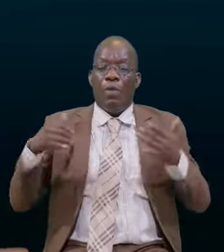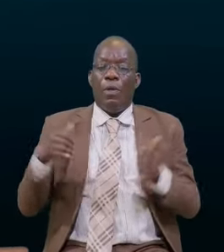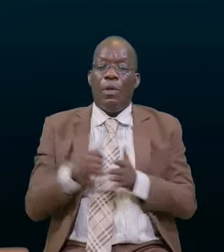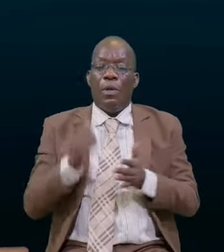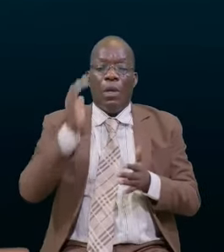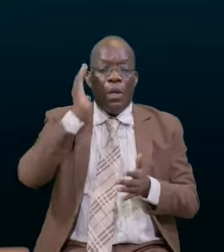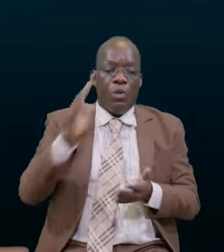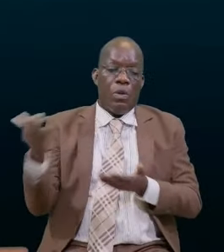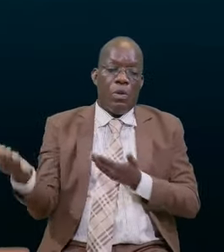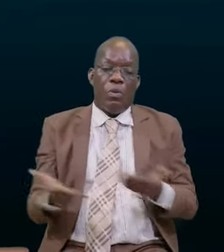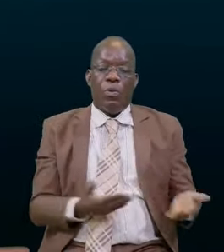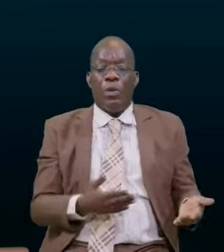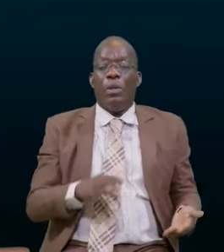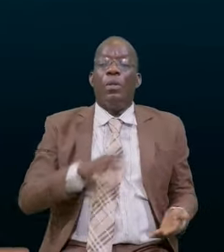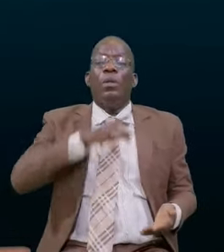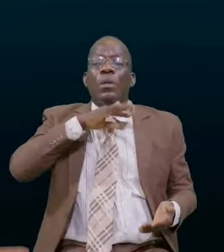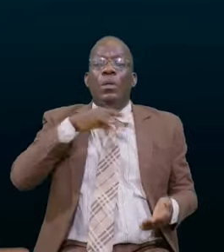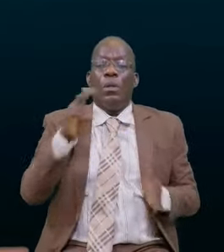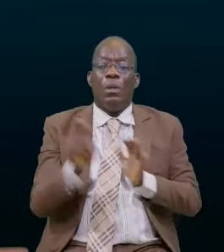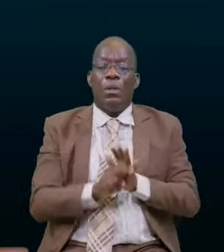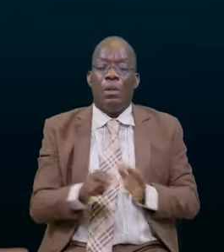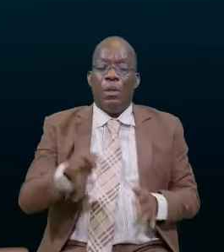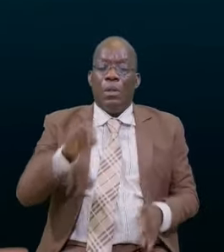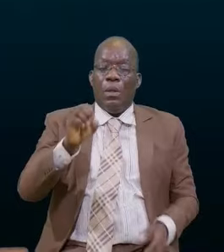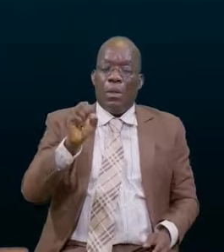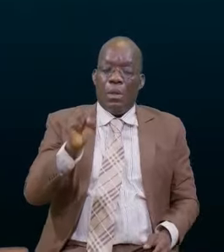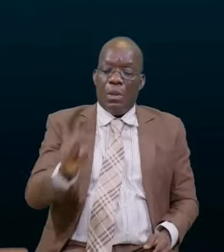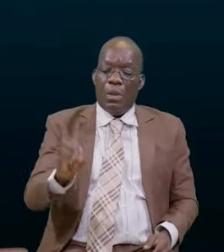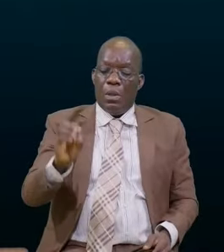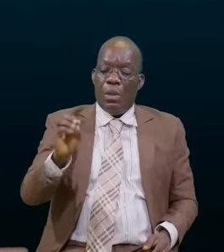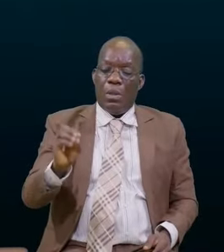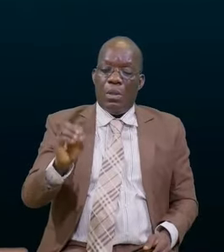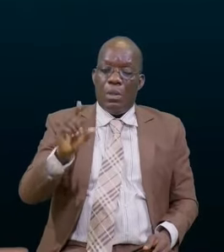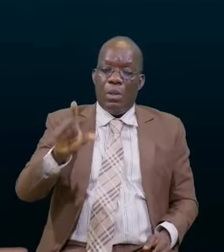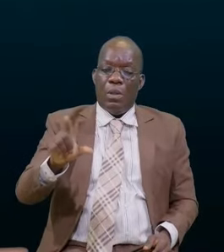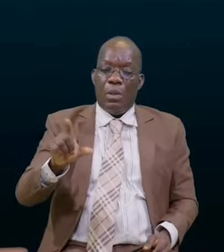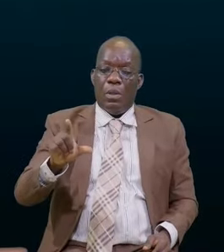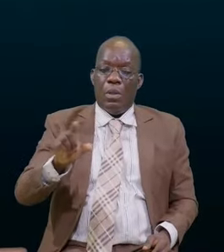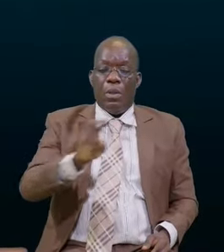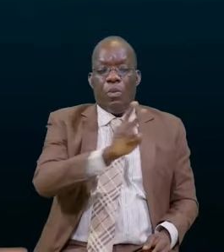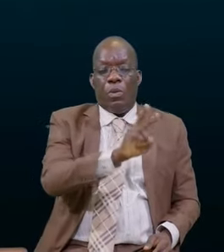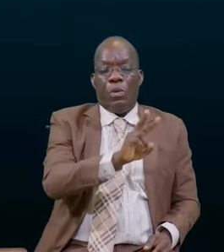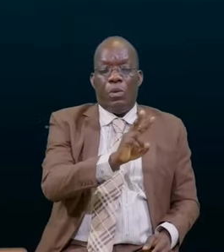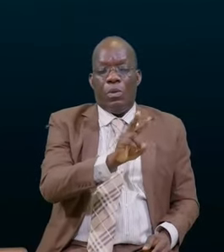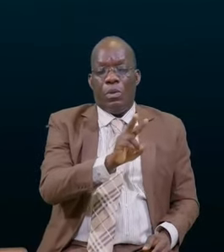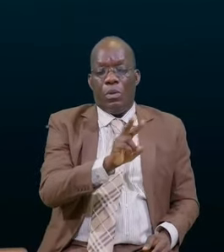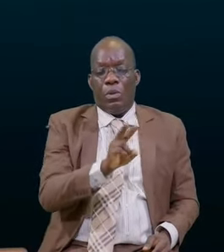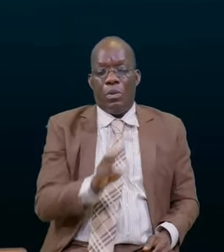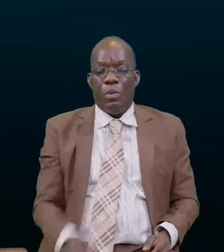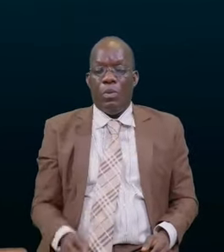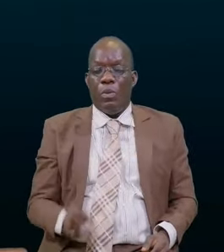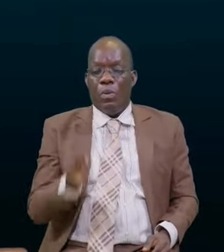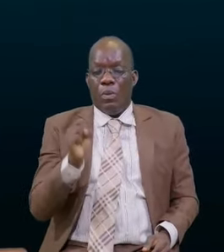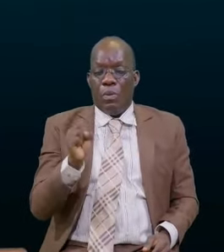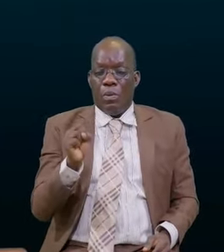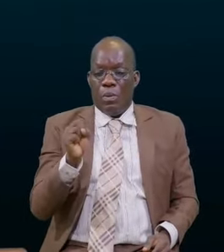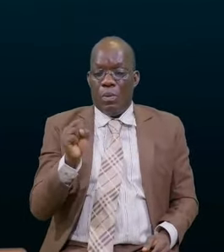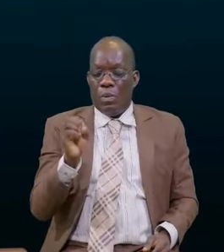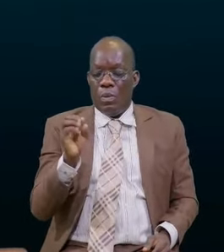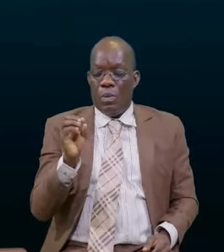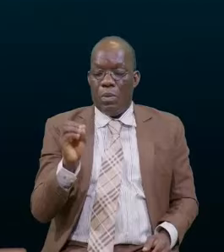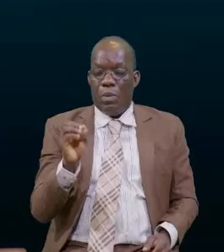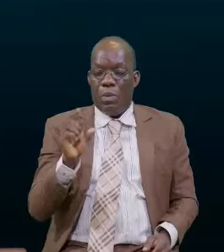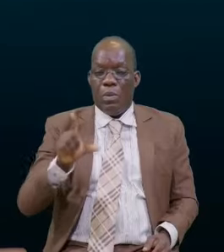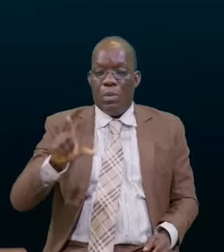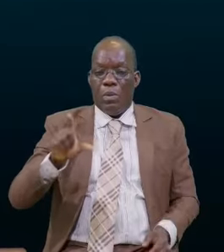of s of Solomon Song of Solomon Chapter 2 Song of Solomon Chapter 2 I read